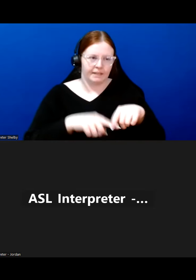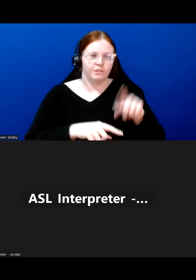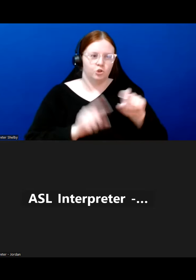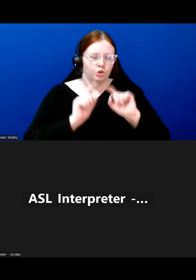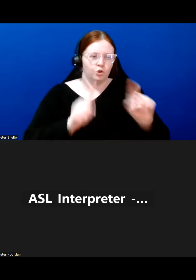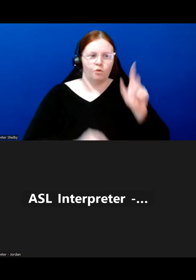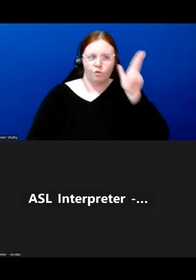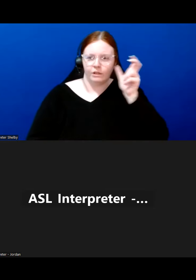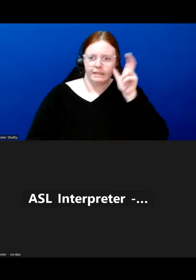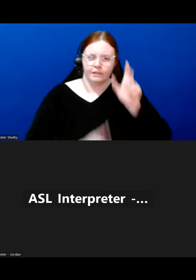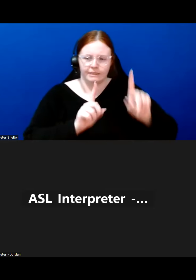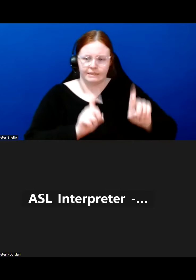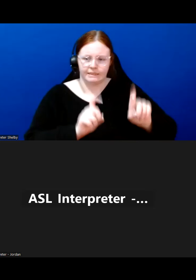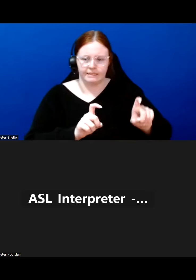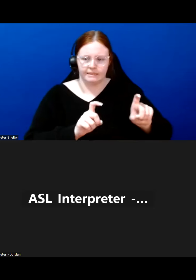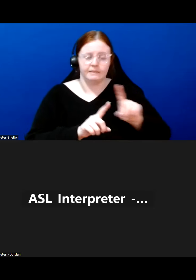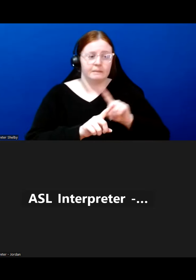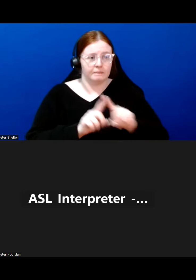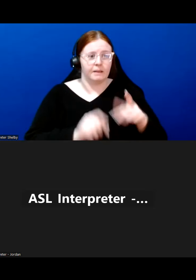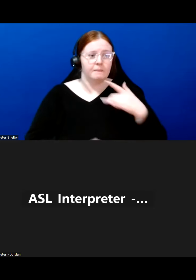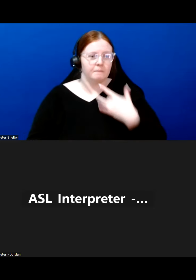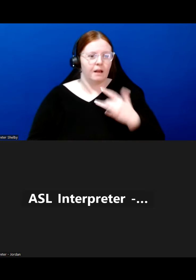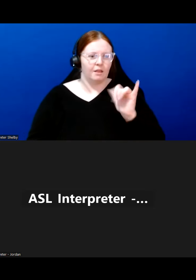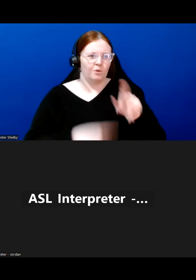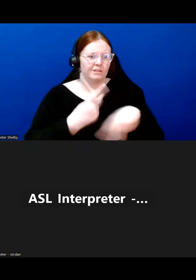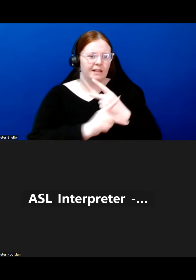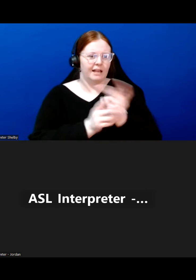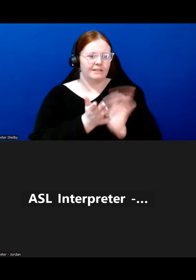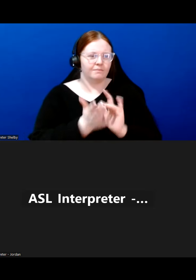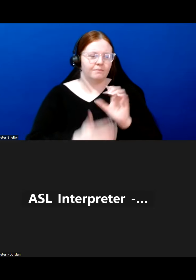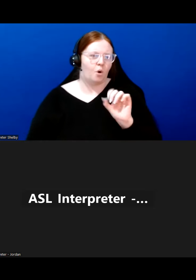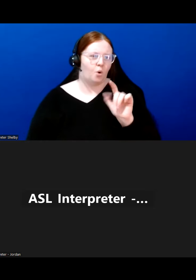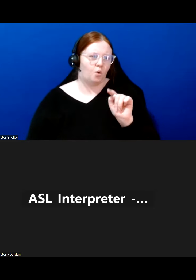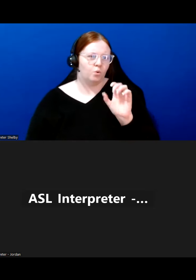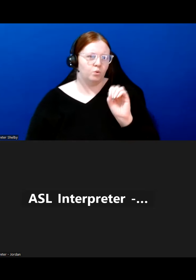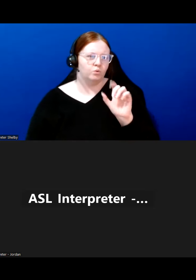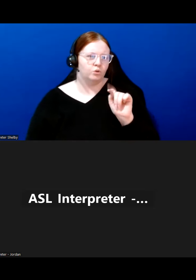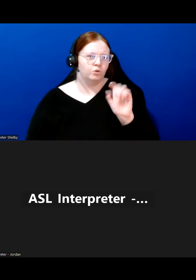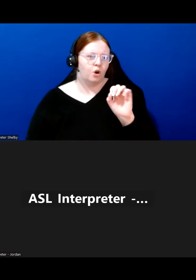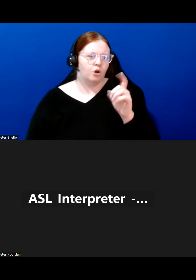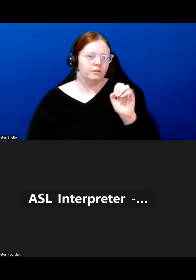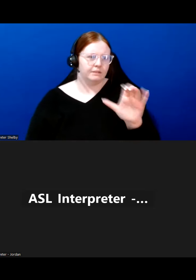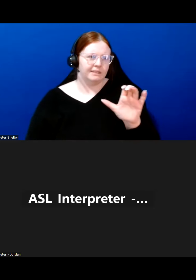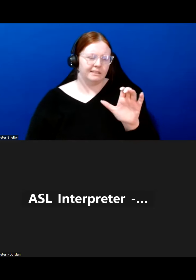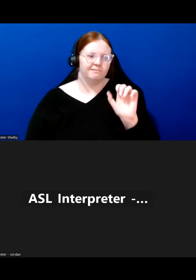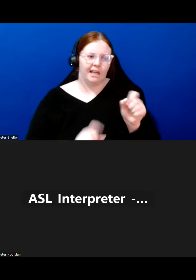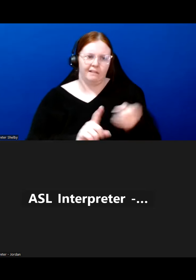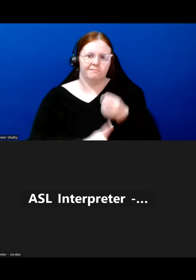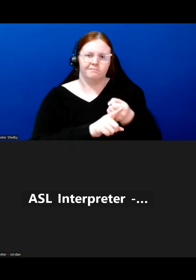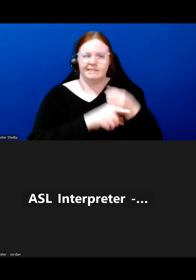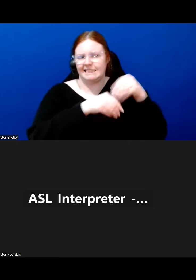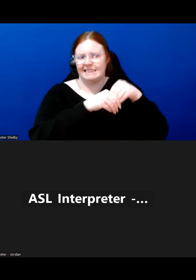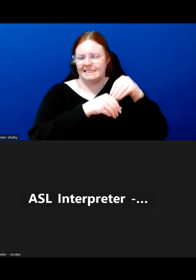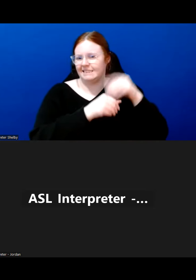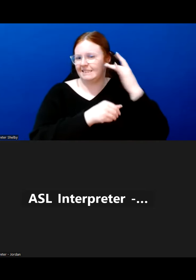But a lot of times those certain ototoxic medications, they can mostly affect the inner ear and result in